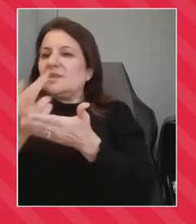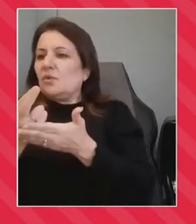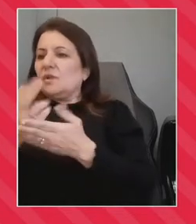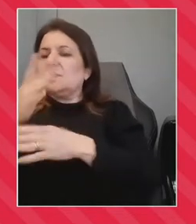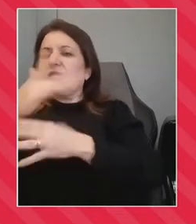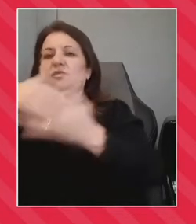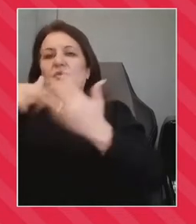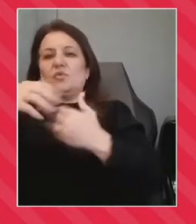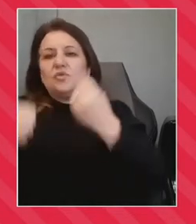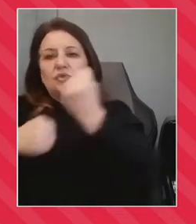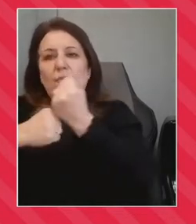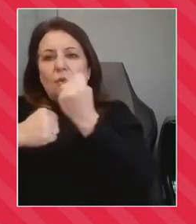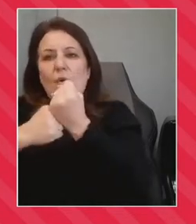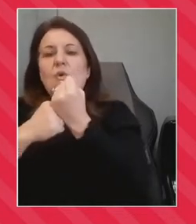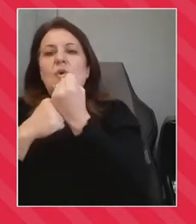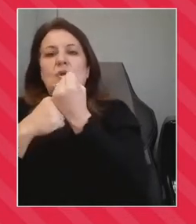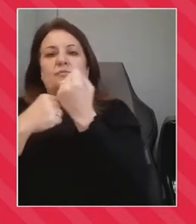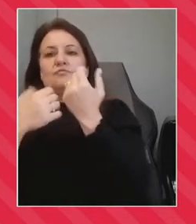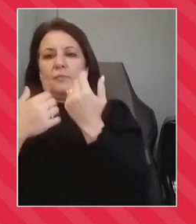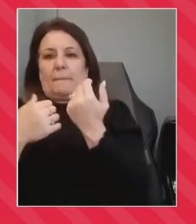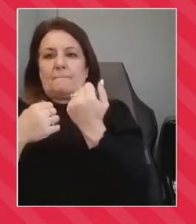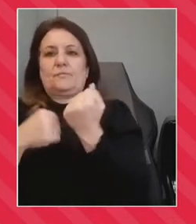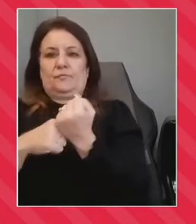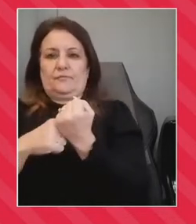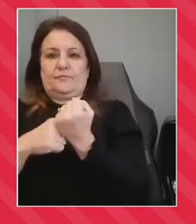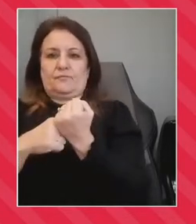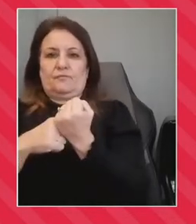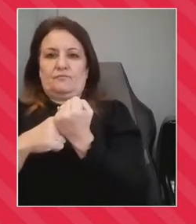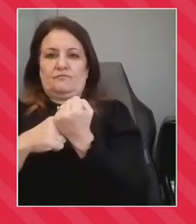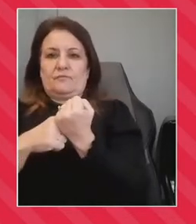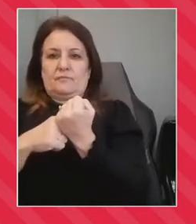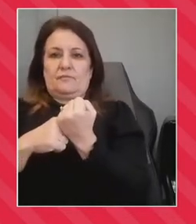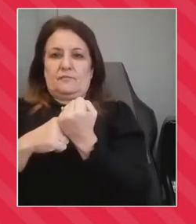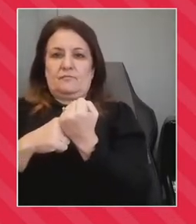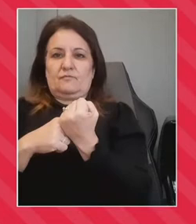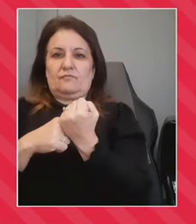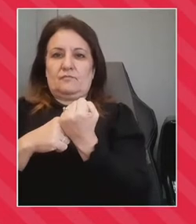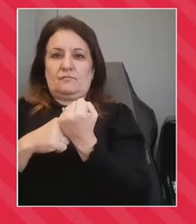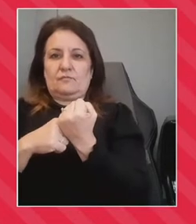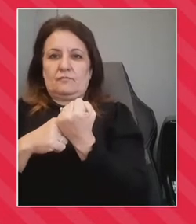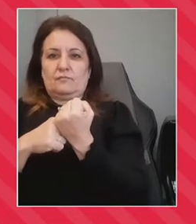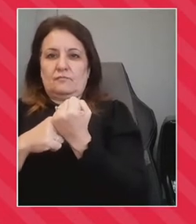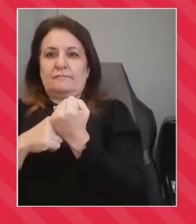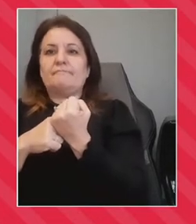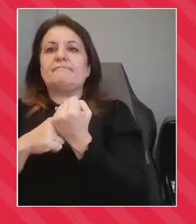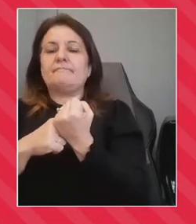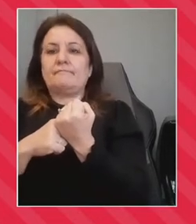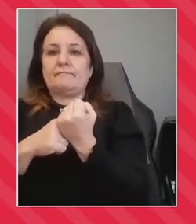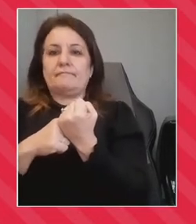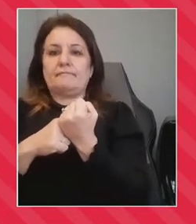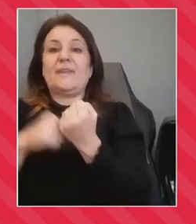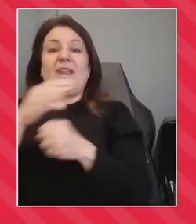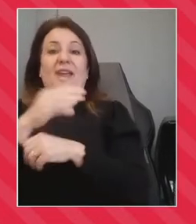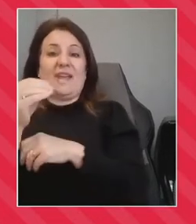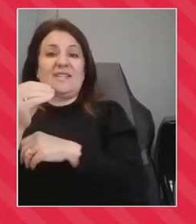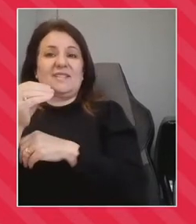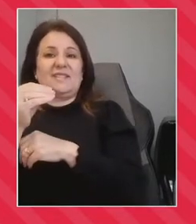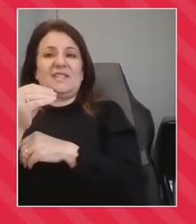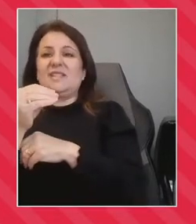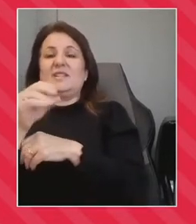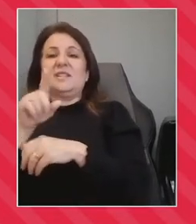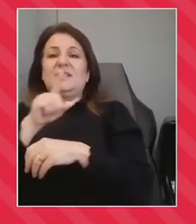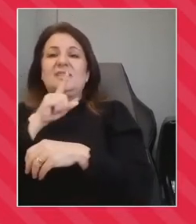and financial stability and security that make a nutritious diet practical and desirable